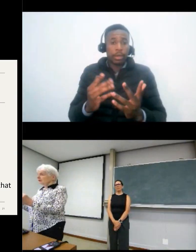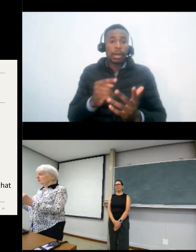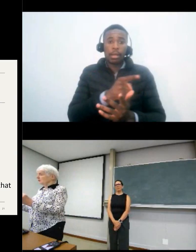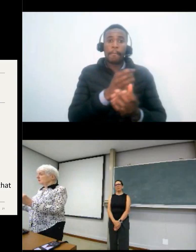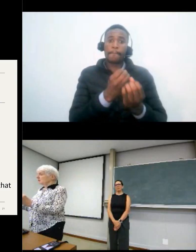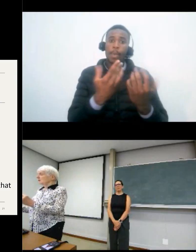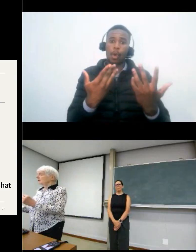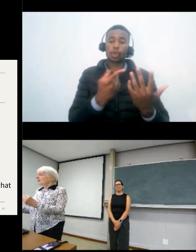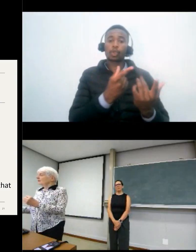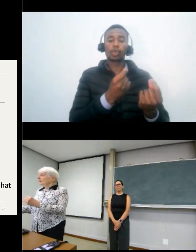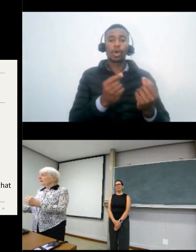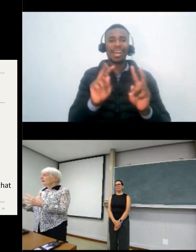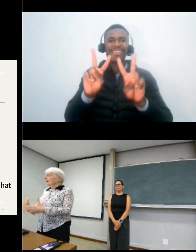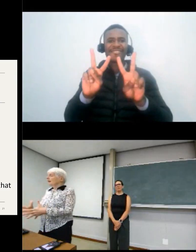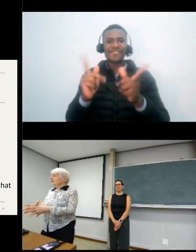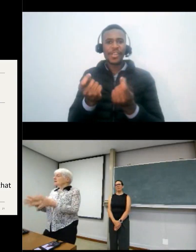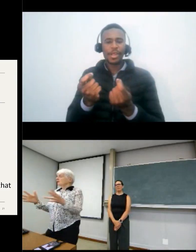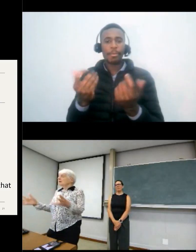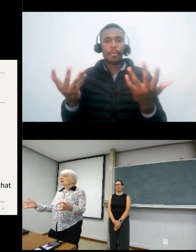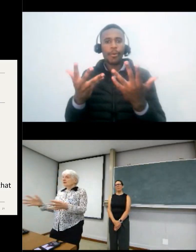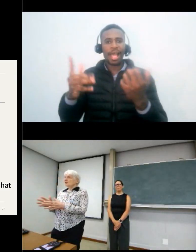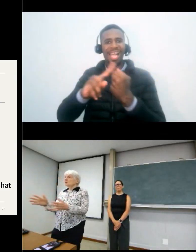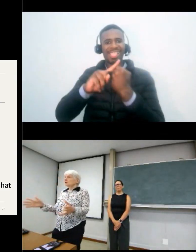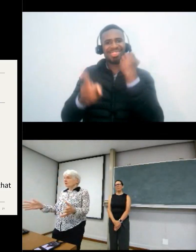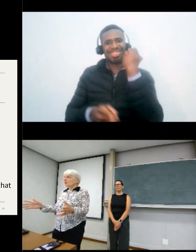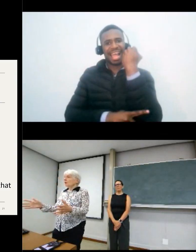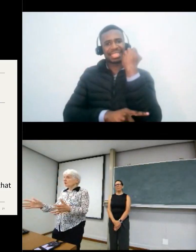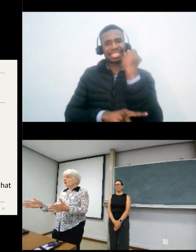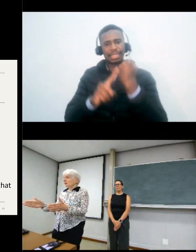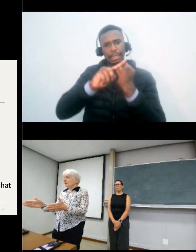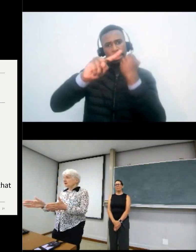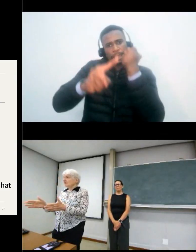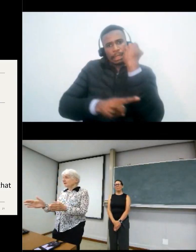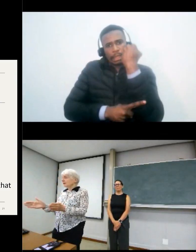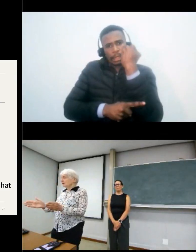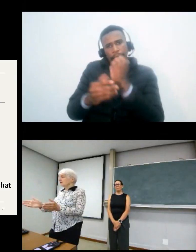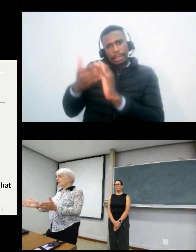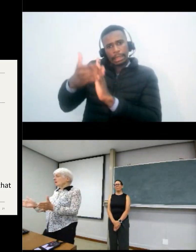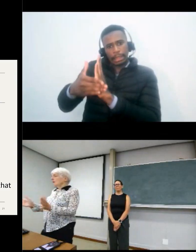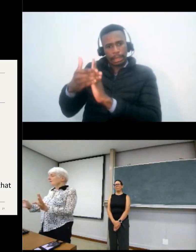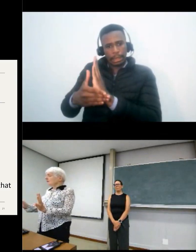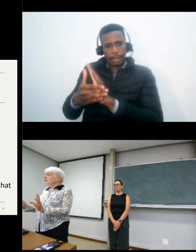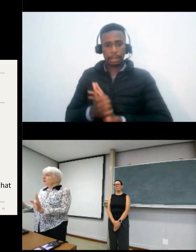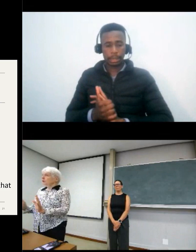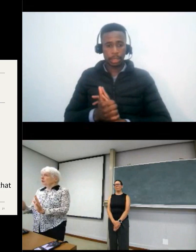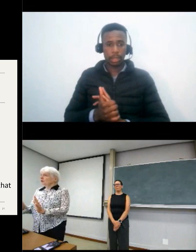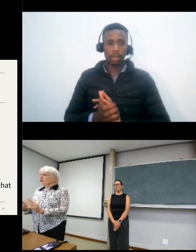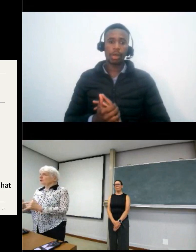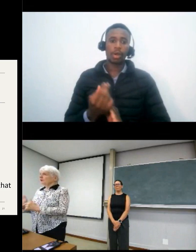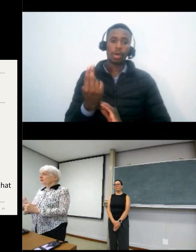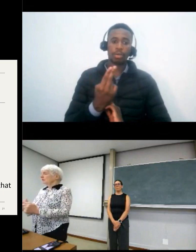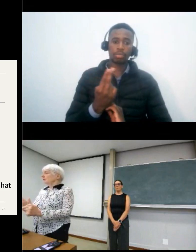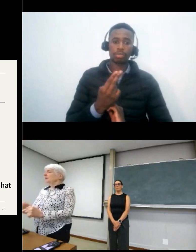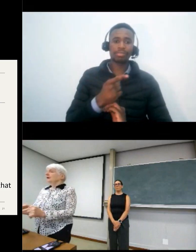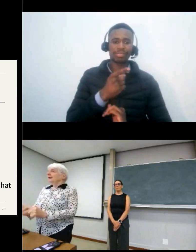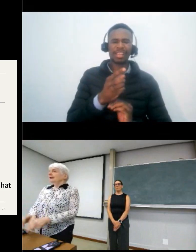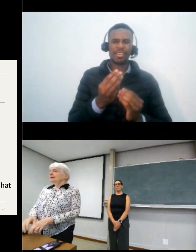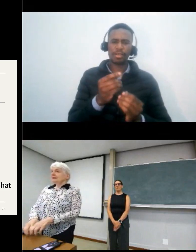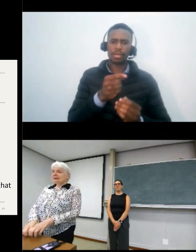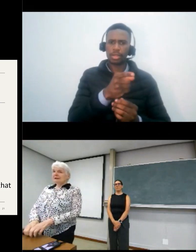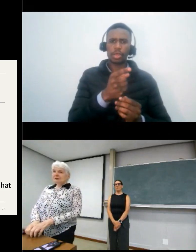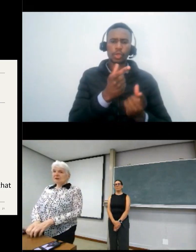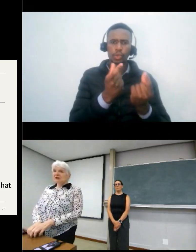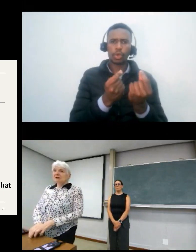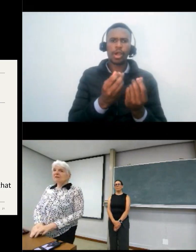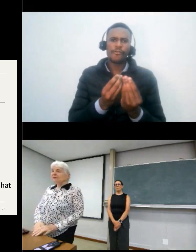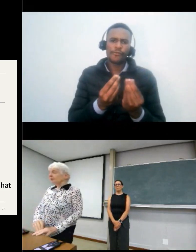position, in the final position. And this was what was copied. This very few orders put the verb